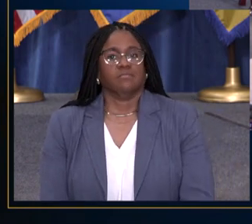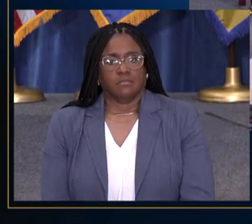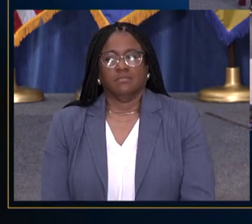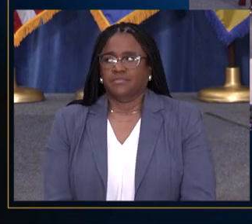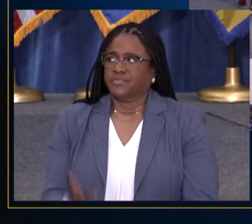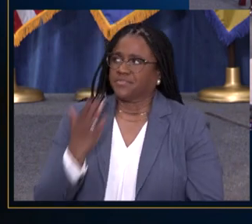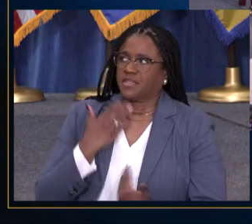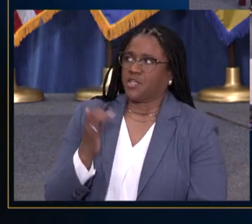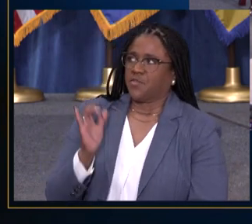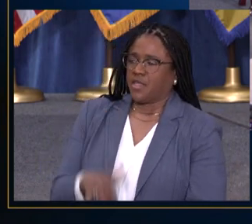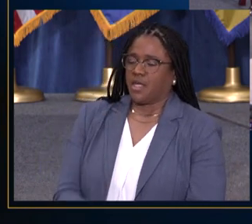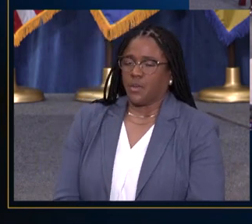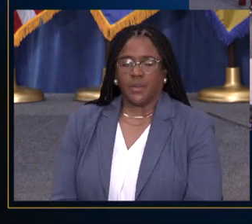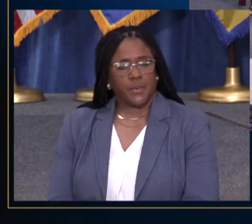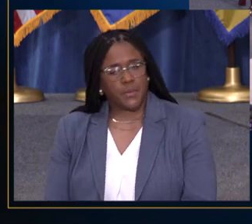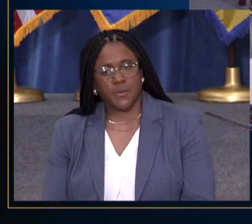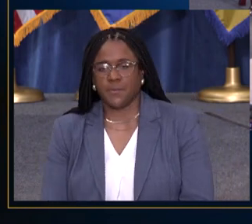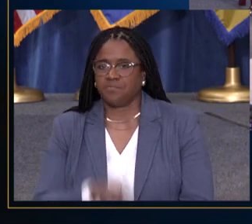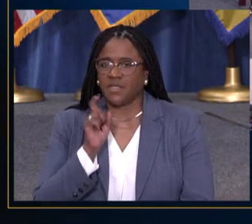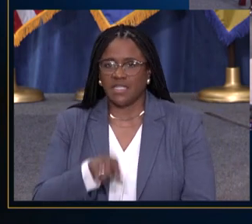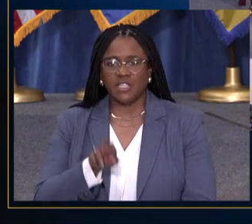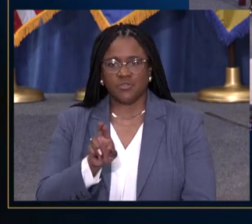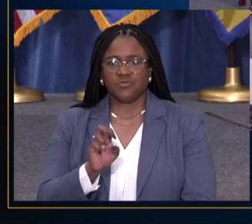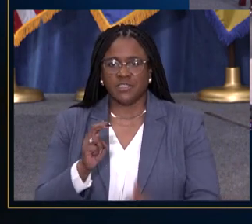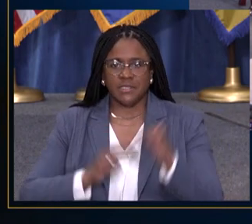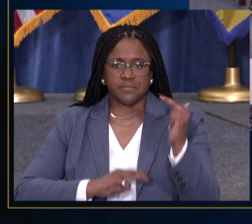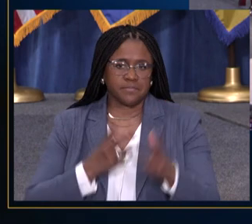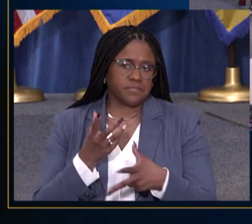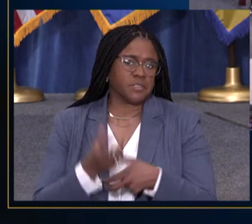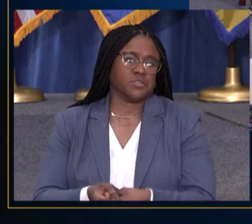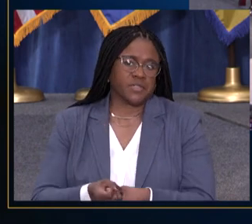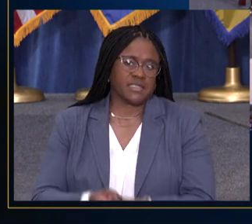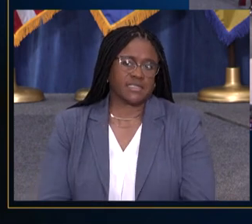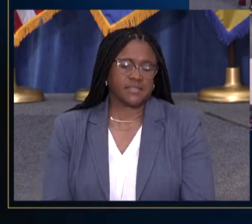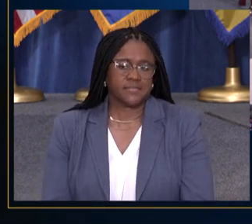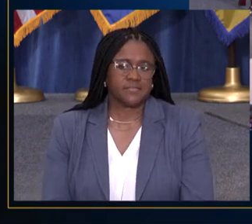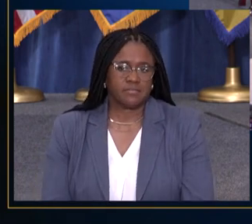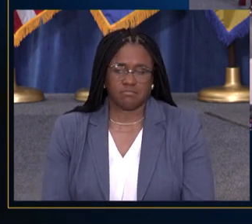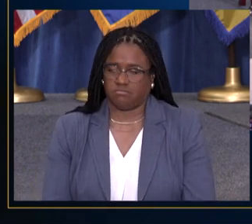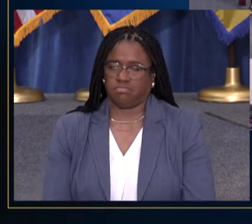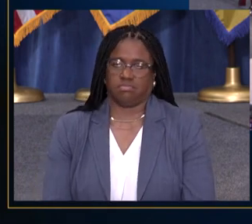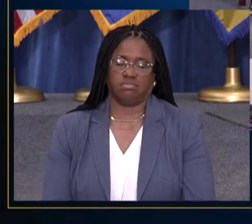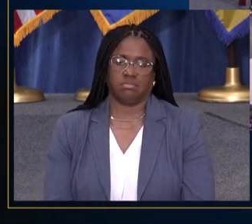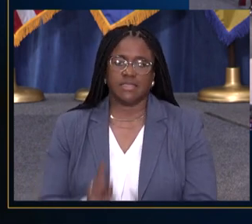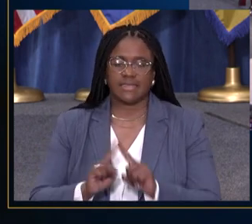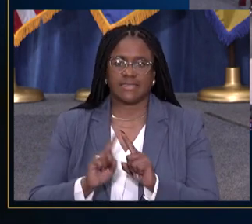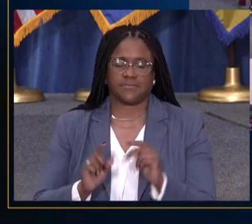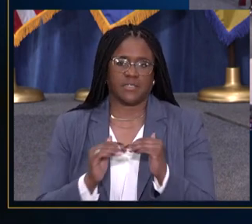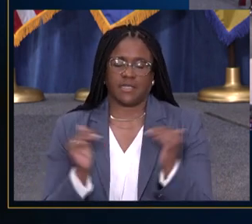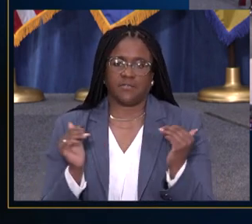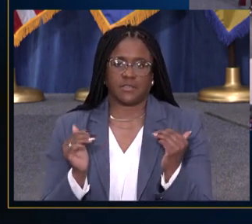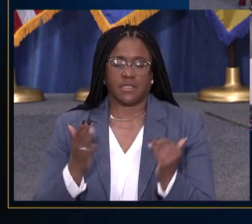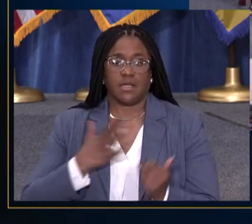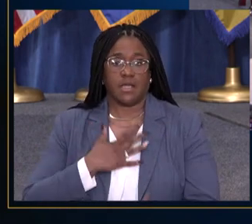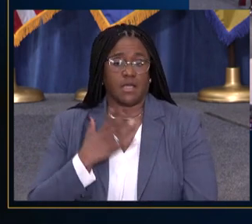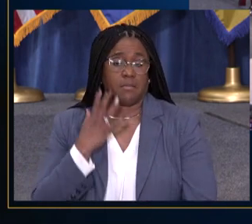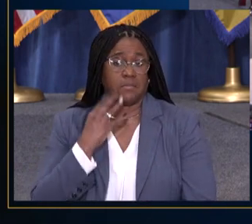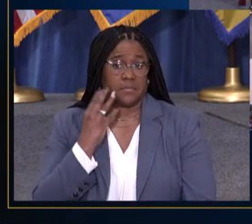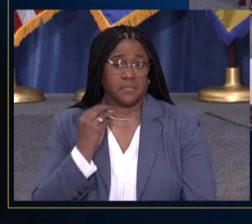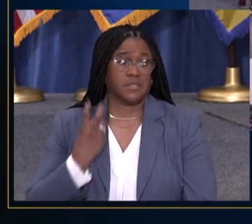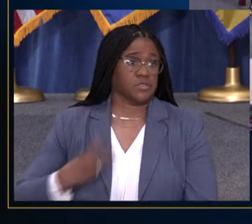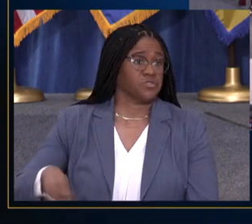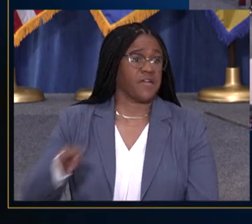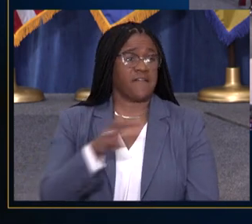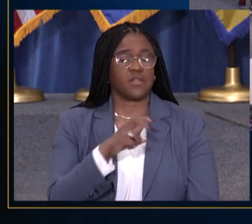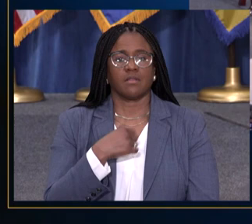Thank you for that. So there's a need to rebuild trust at so many different levels. In my travels, one of the